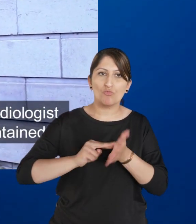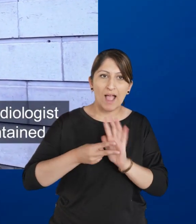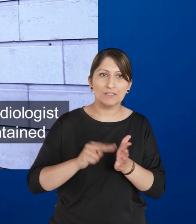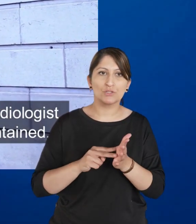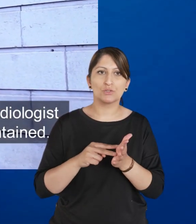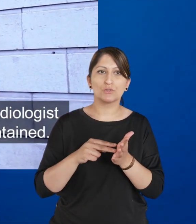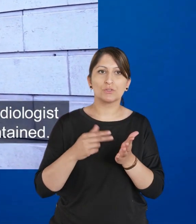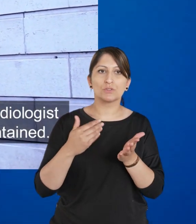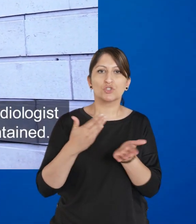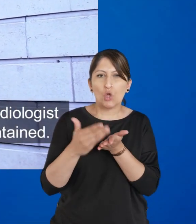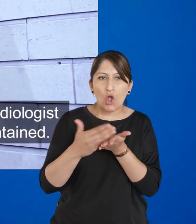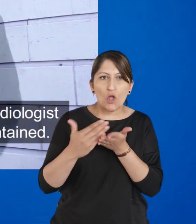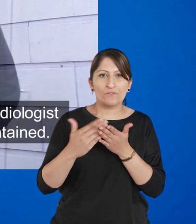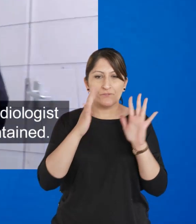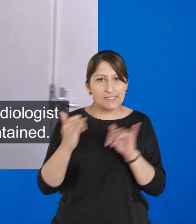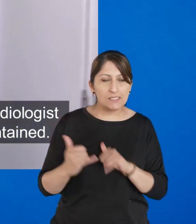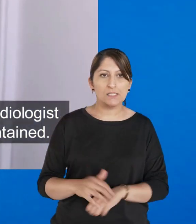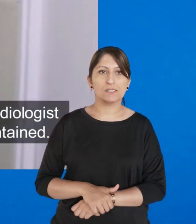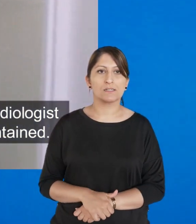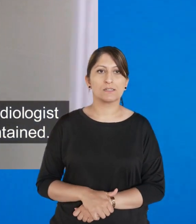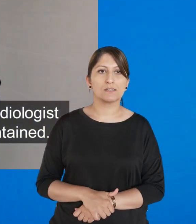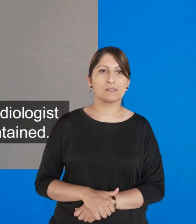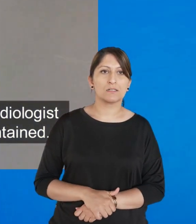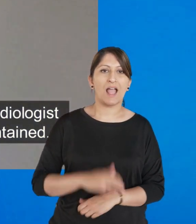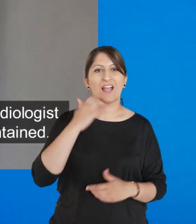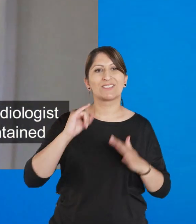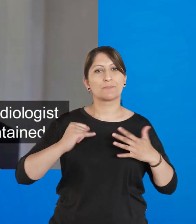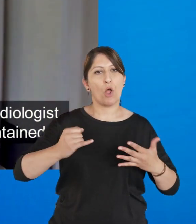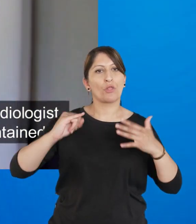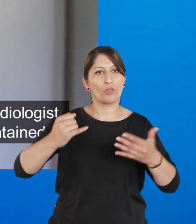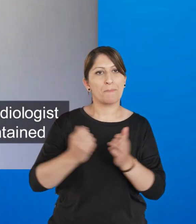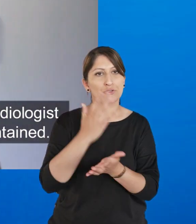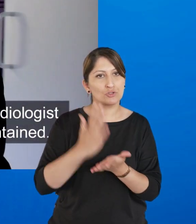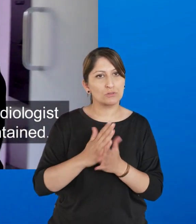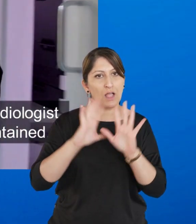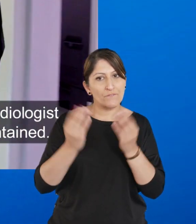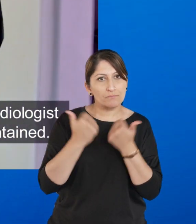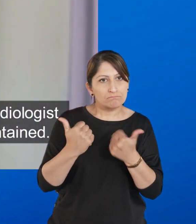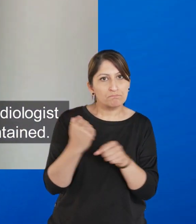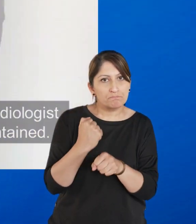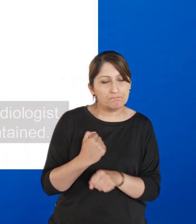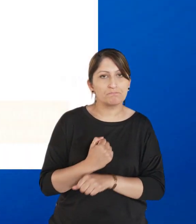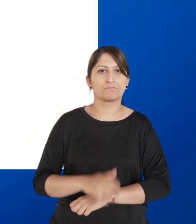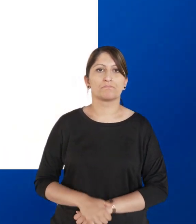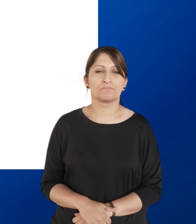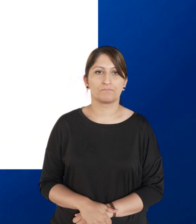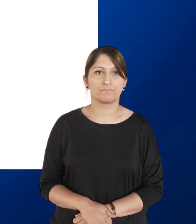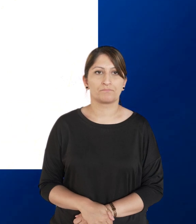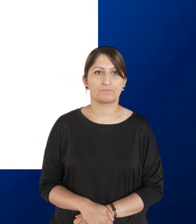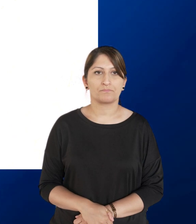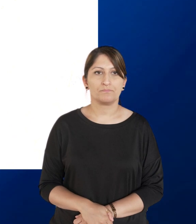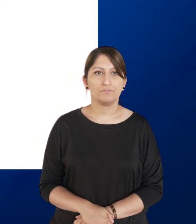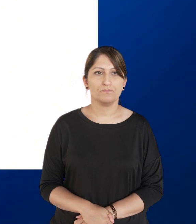hearing aid service with your audiologist every 6 months to ensure that the hearing aid is well maintained.